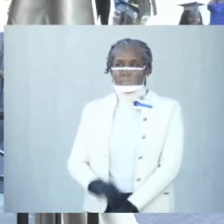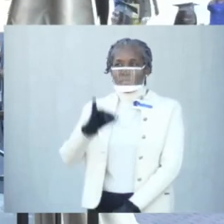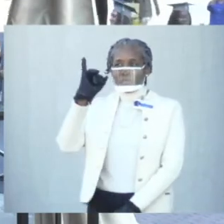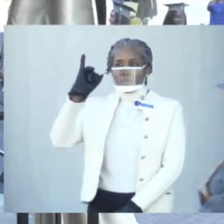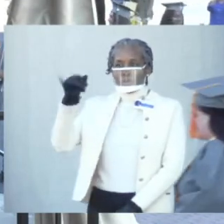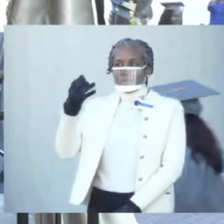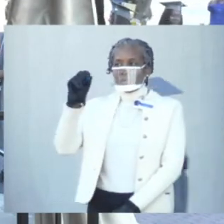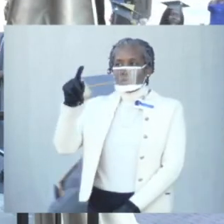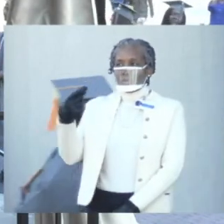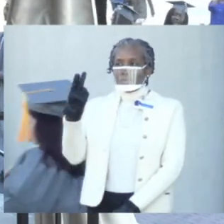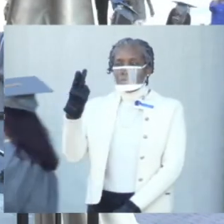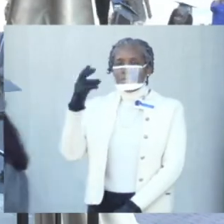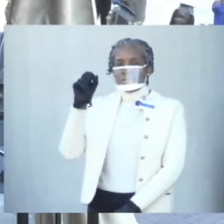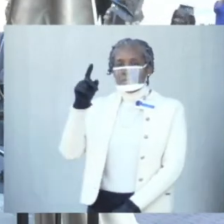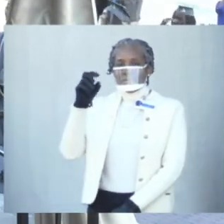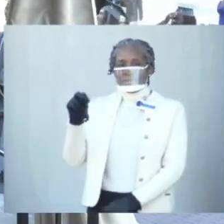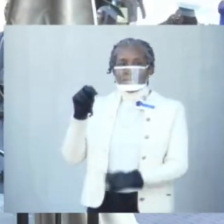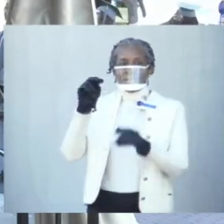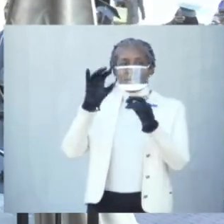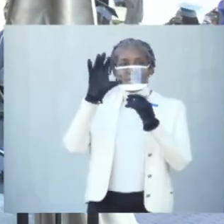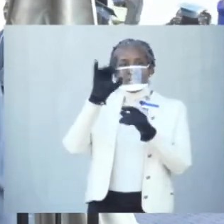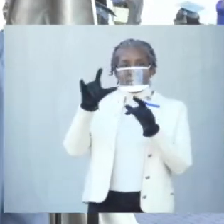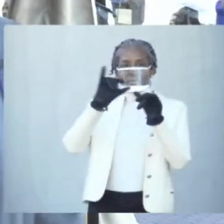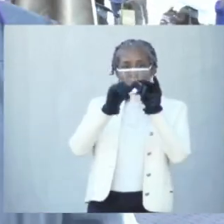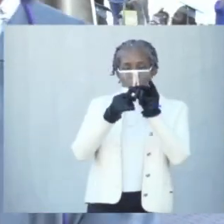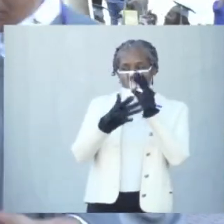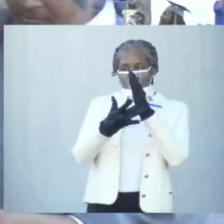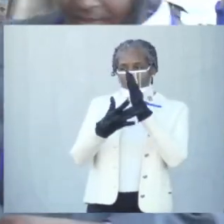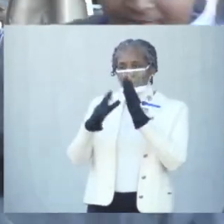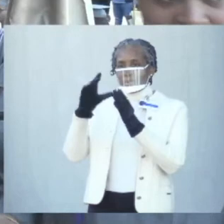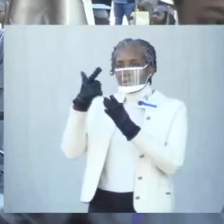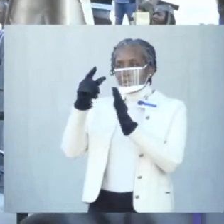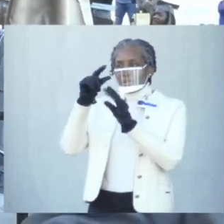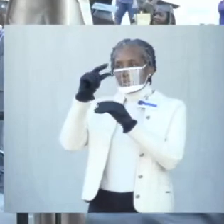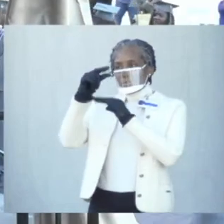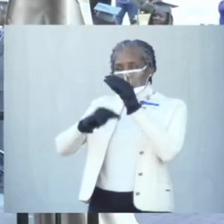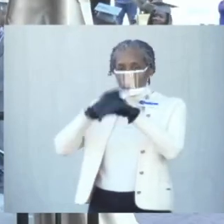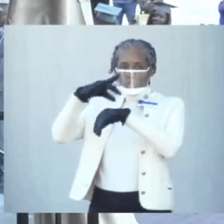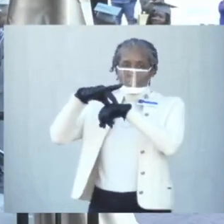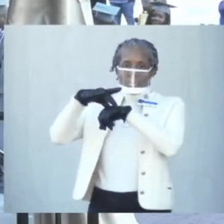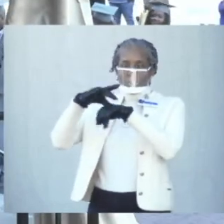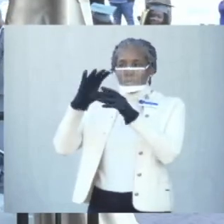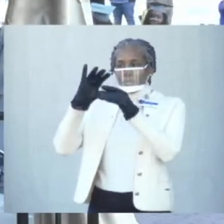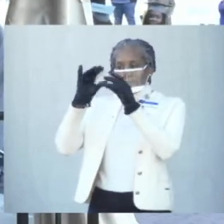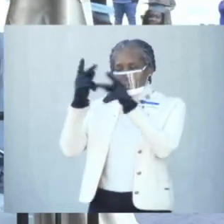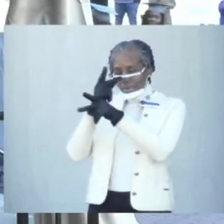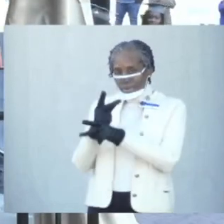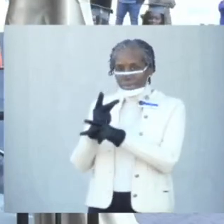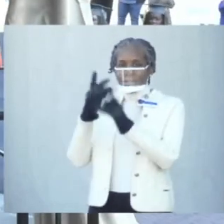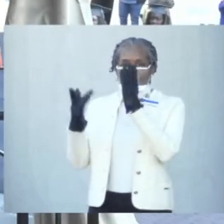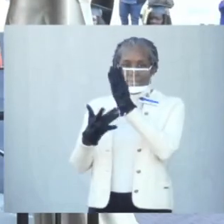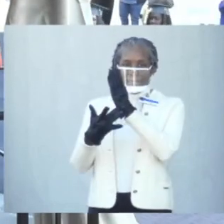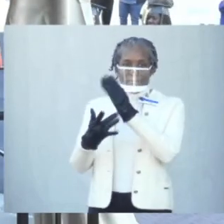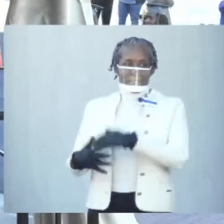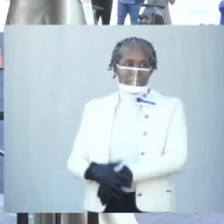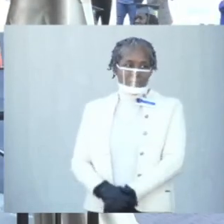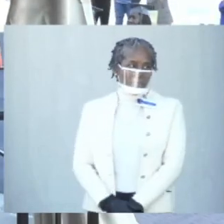Joseph Stevens, Civil Engineering Technology and Geomatics Technology.